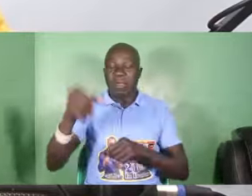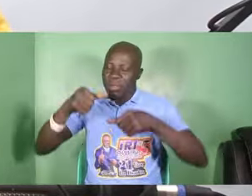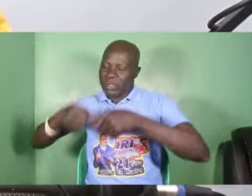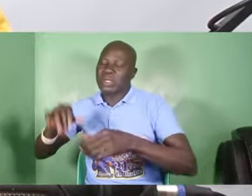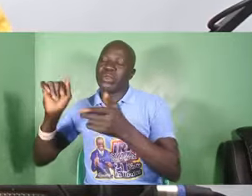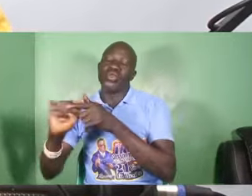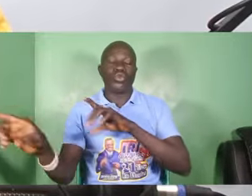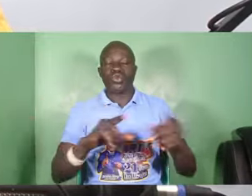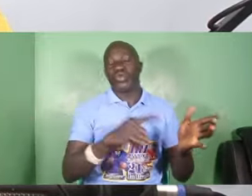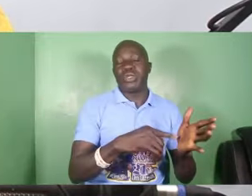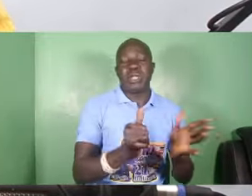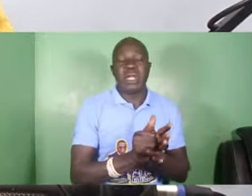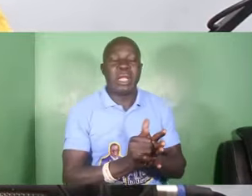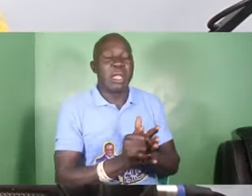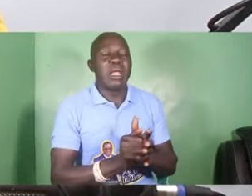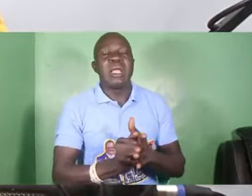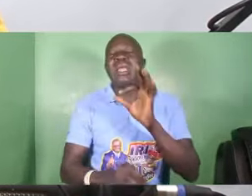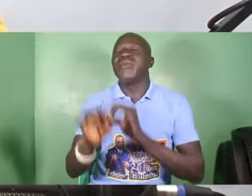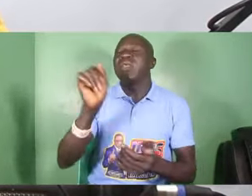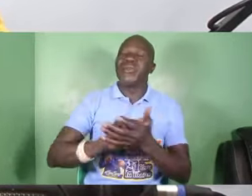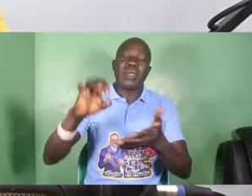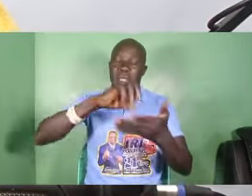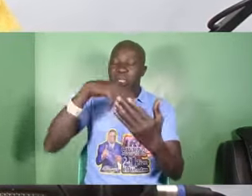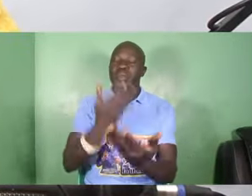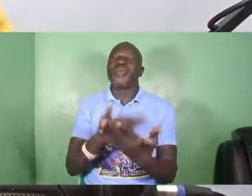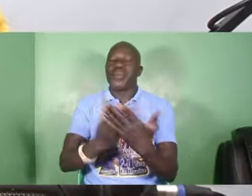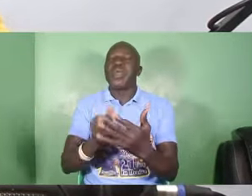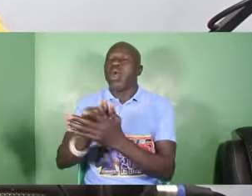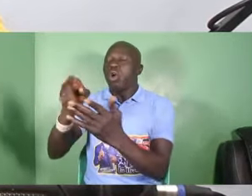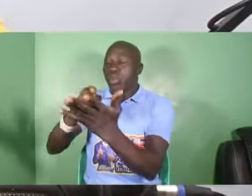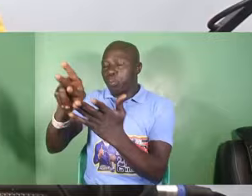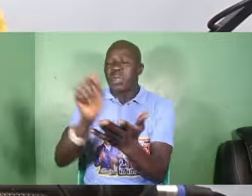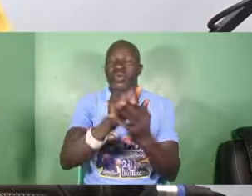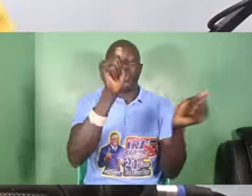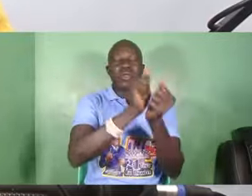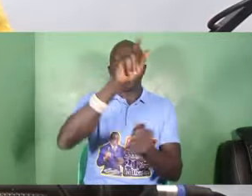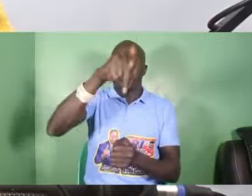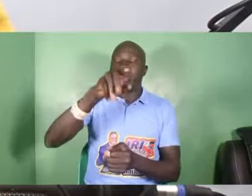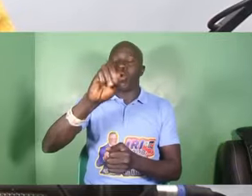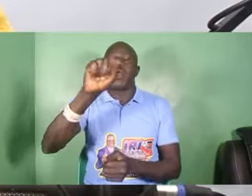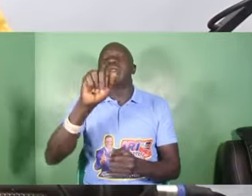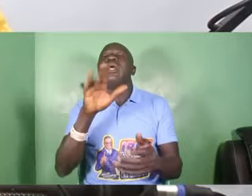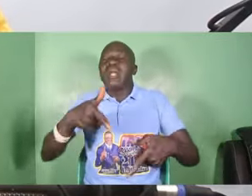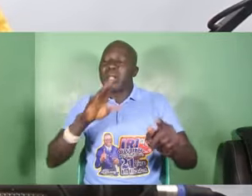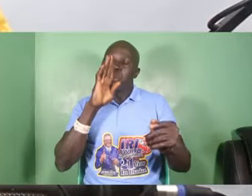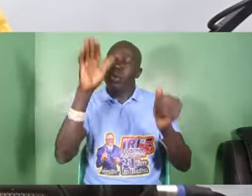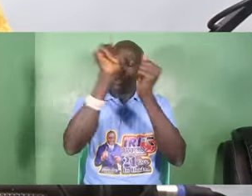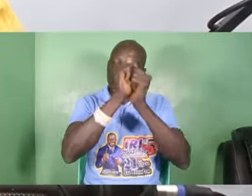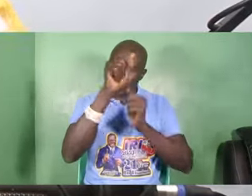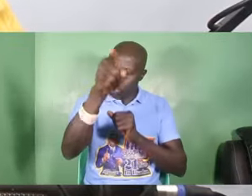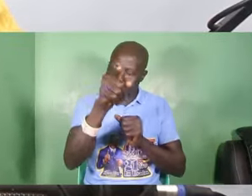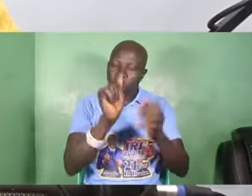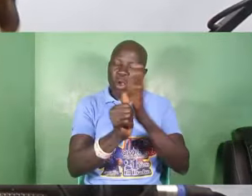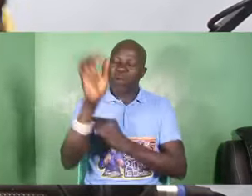share? All city you're going to do today. When we cash the one over. If it is cash. The way POS to do myself. You're going to do it at POS. Just go one over. Let it be with you.